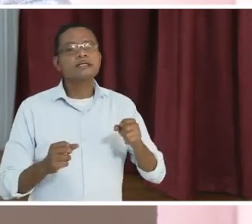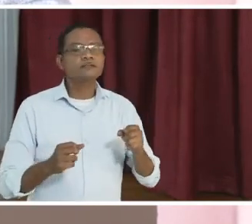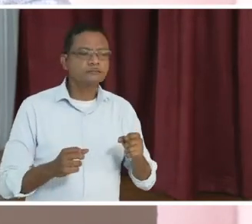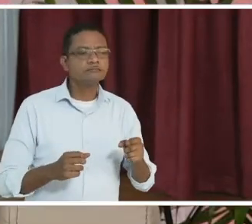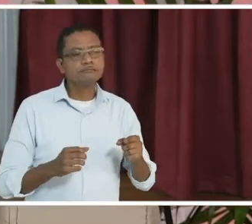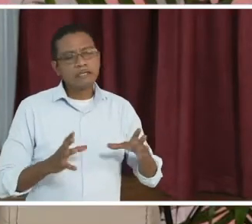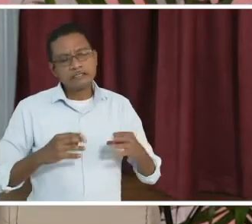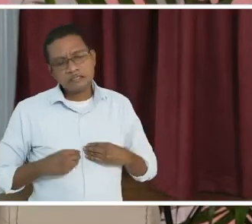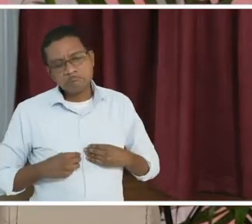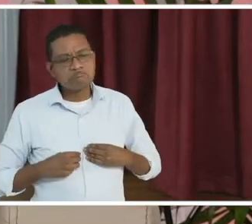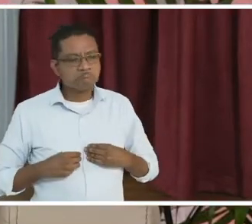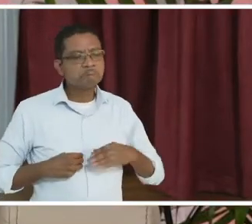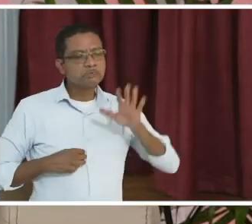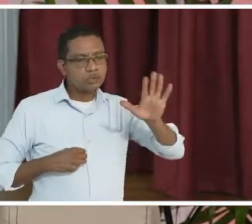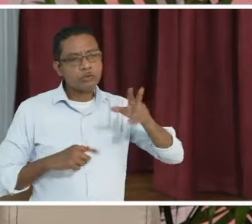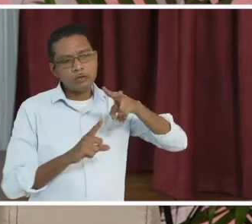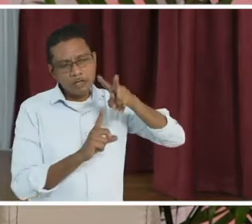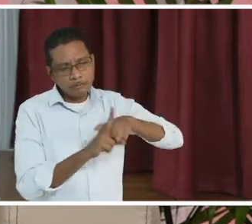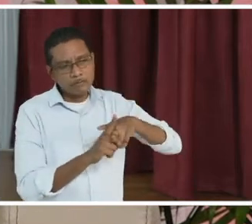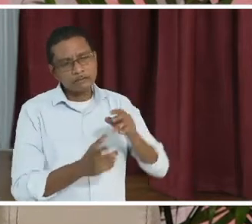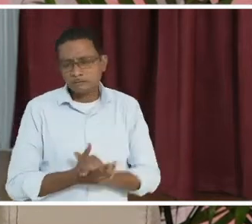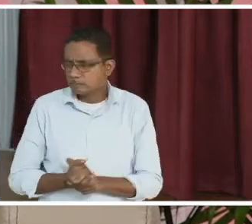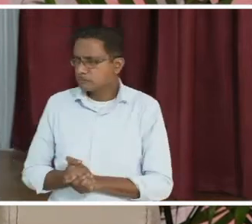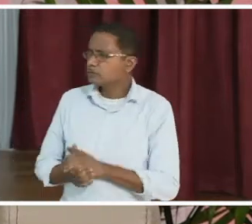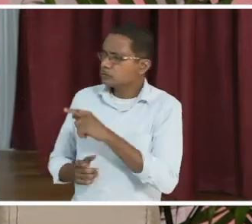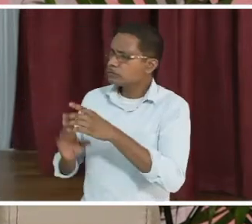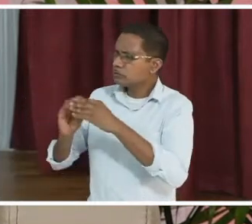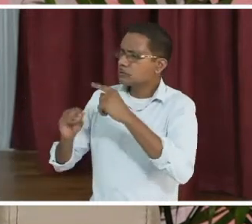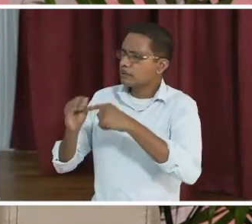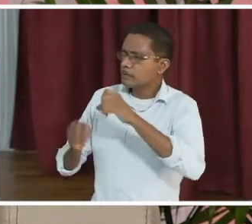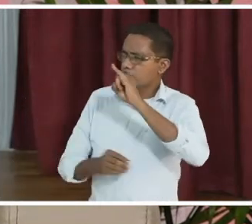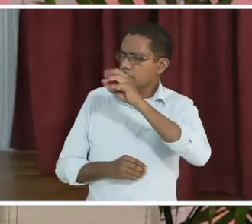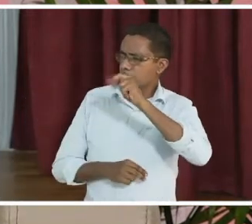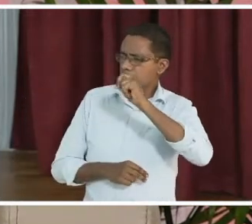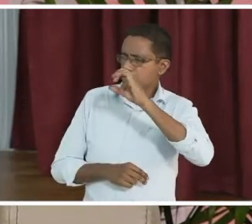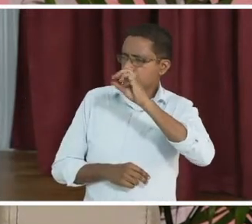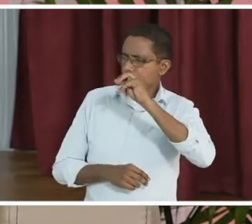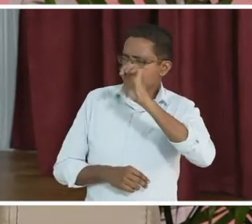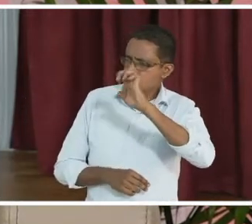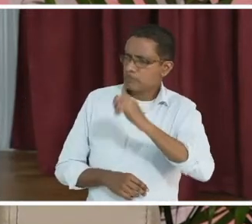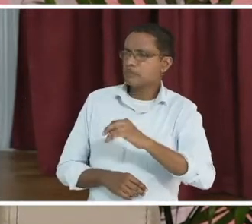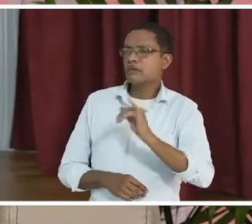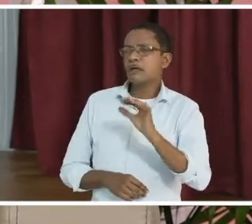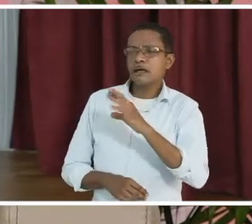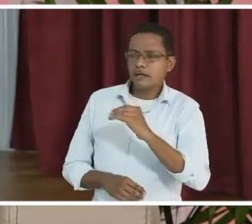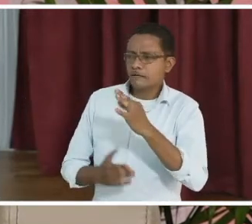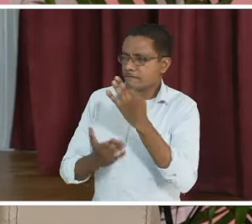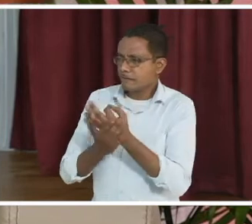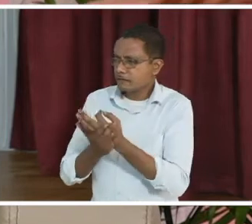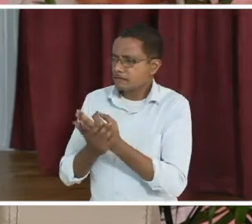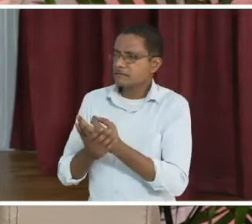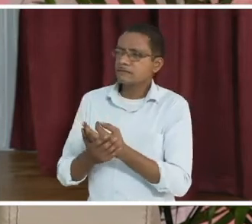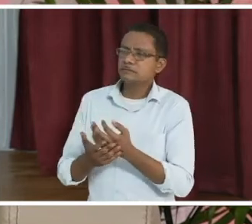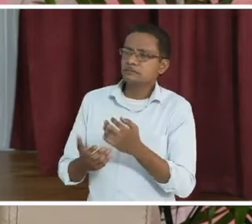Entirely different application. Makes sense. Now, when we talk about income and we talk about financial situations, as you said, debts and having credit card debts,